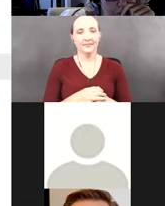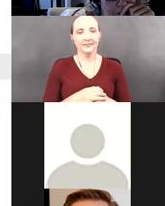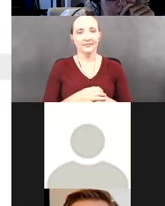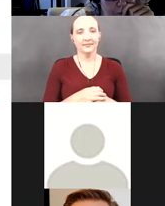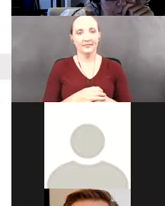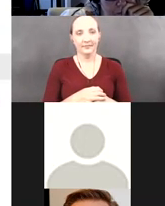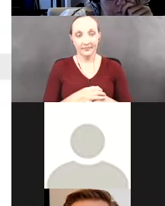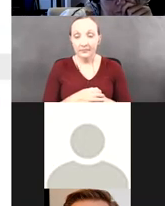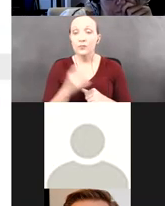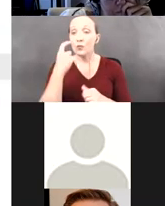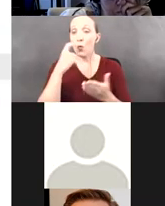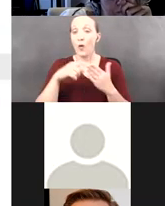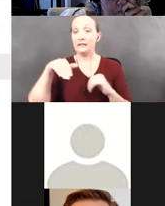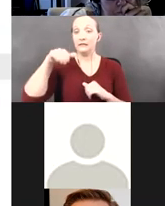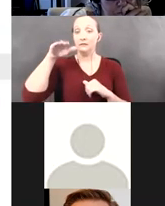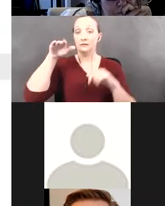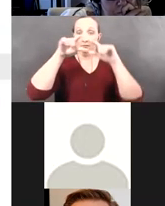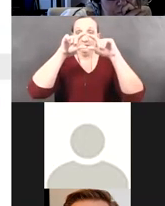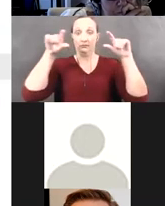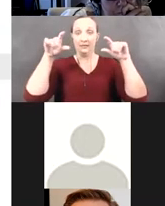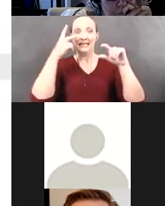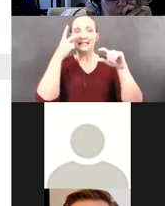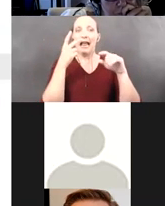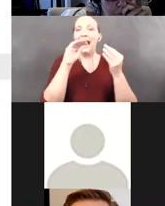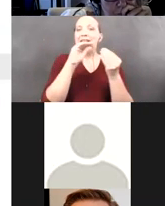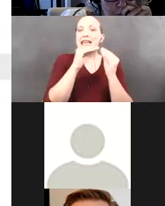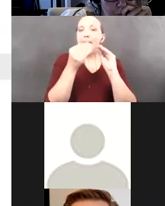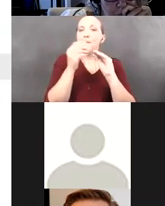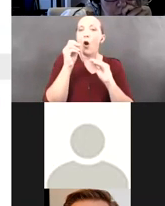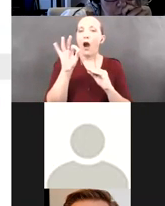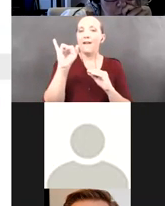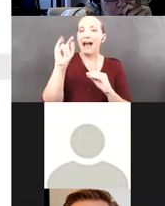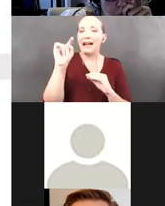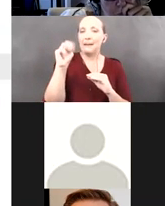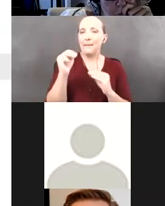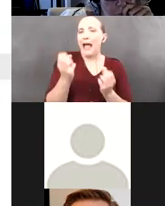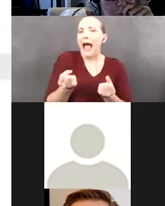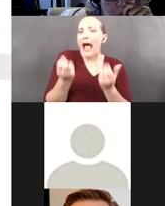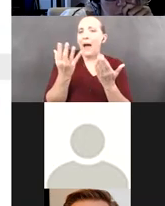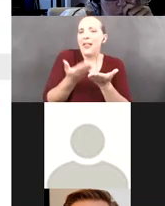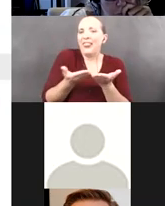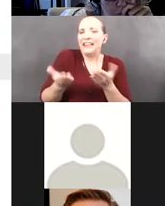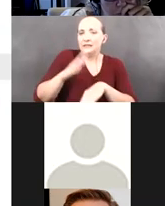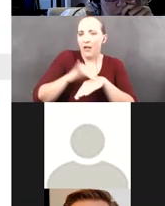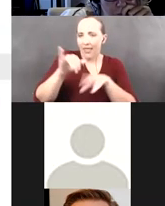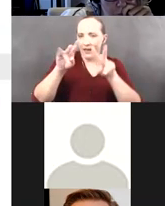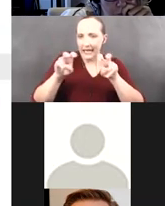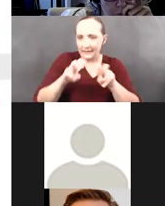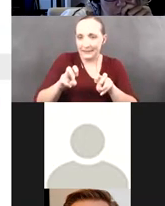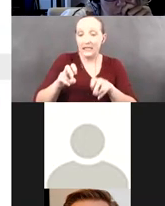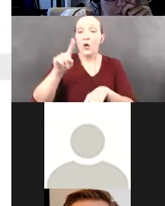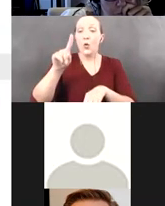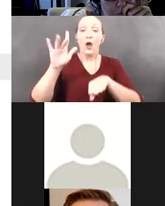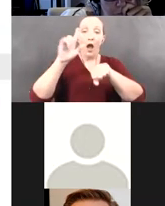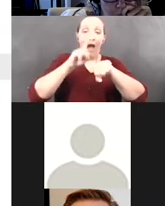At the top of the screen, you will see the number of Arriba de la items página, that were ustedes on van the a ver el número assessment. de If you hover over the preguntas en el